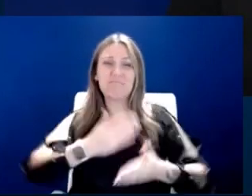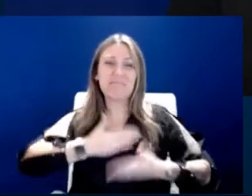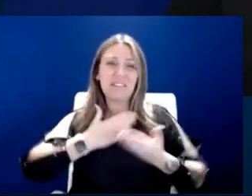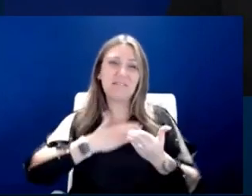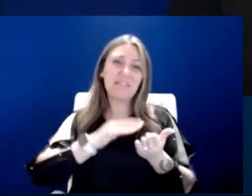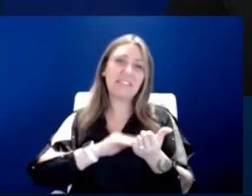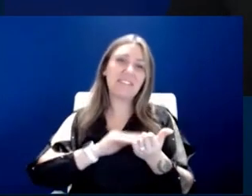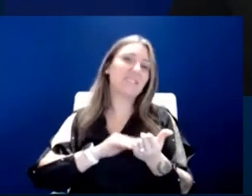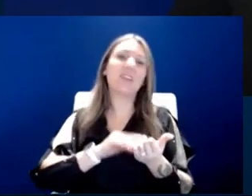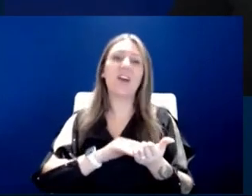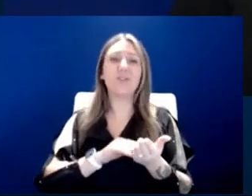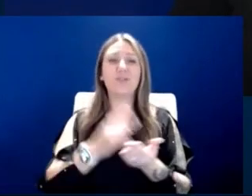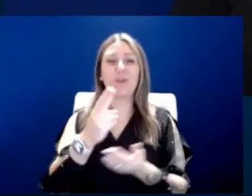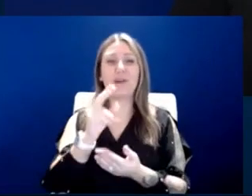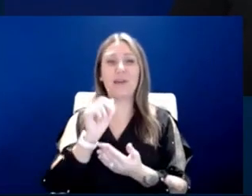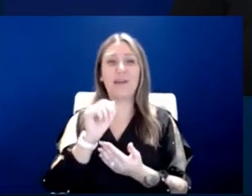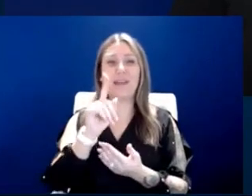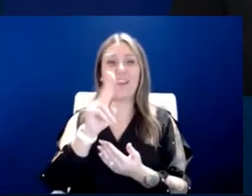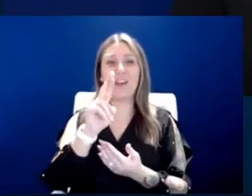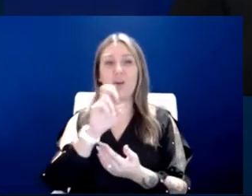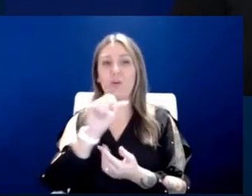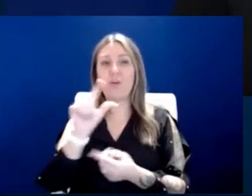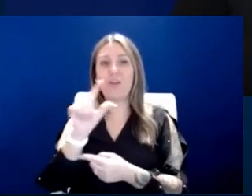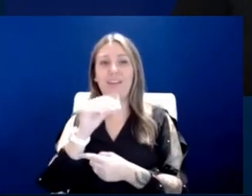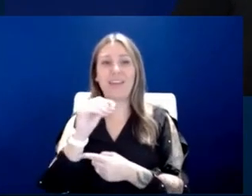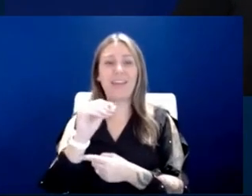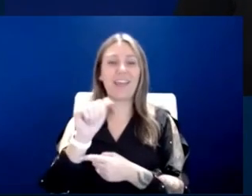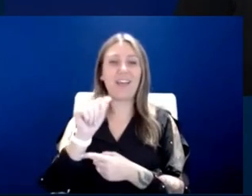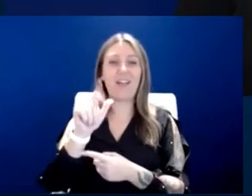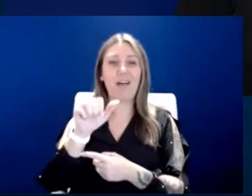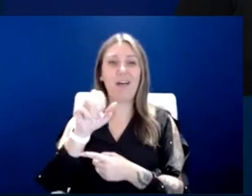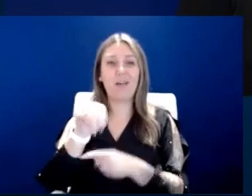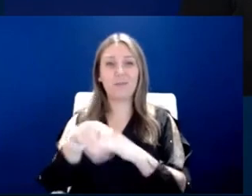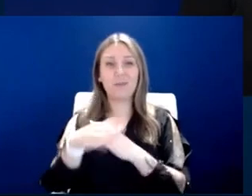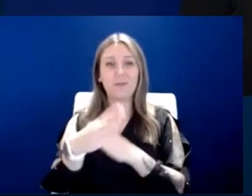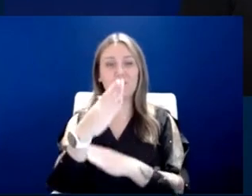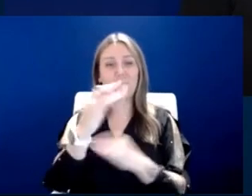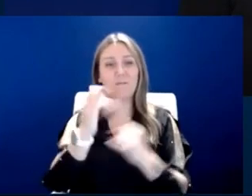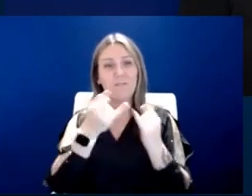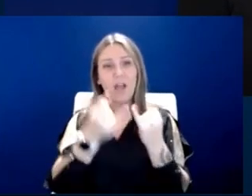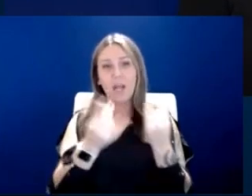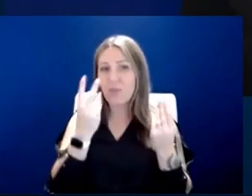morning. Dr. Harrell, just some final thoughts from you. What do you